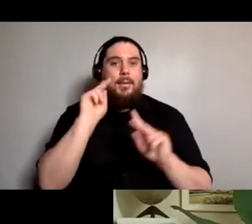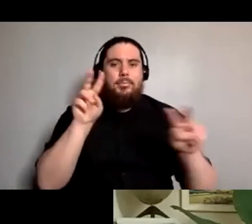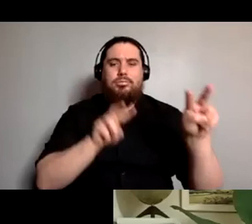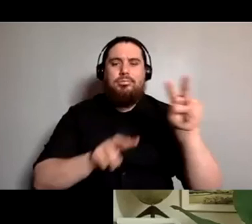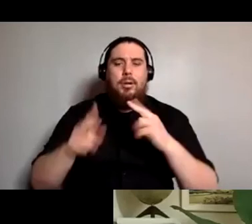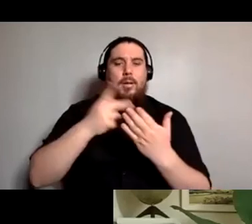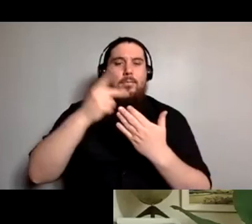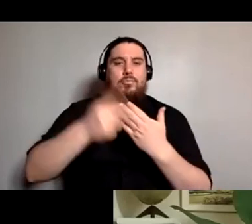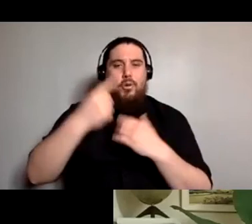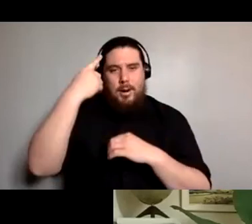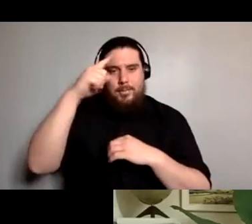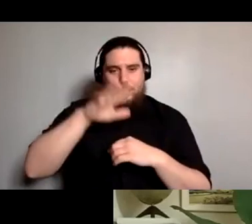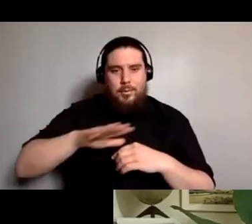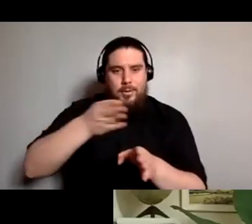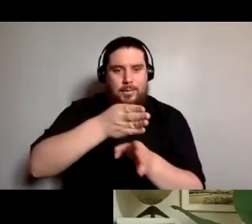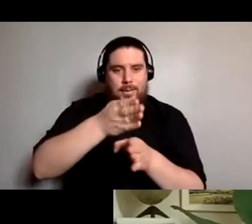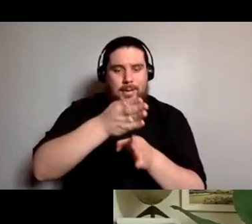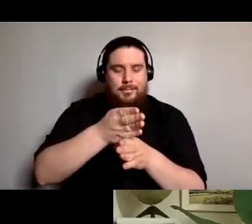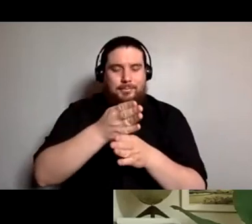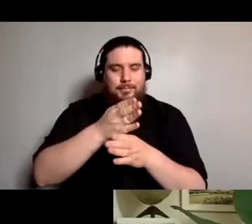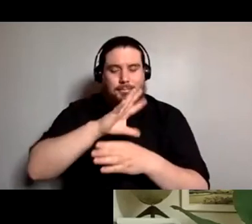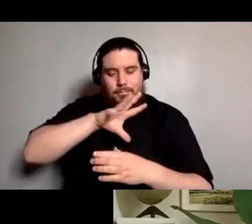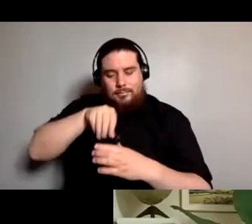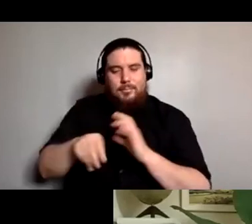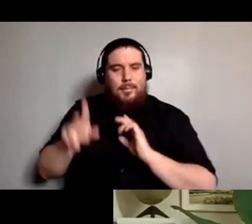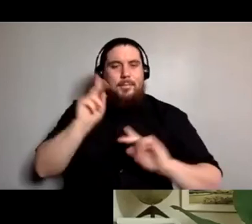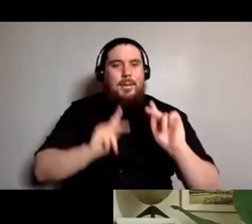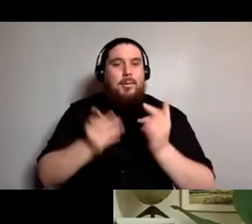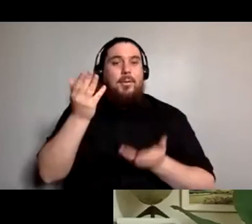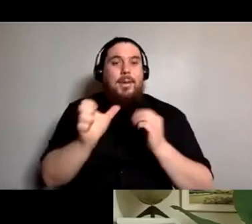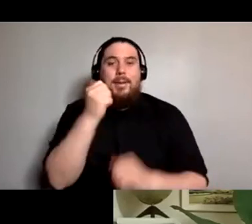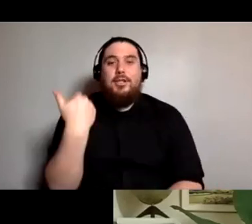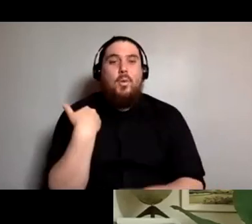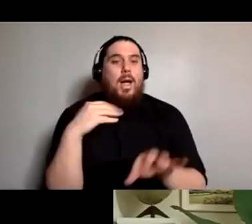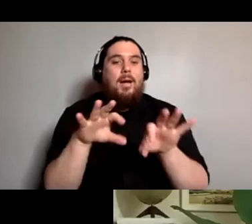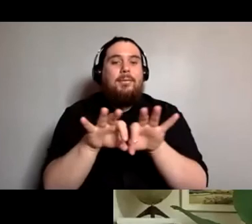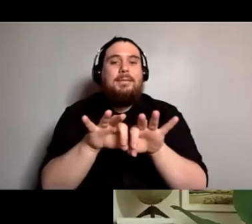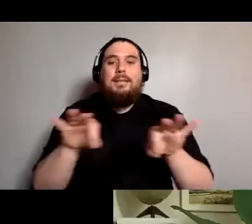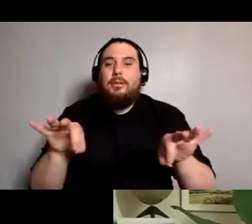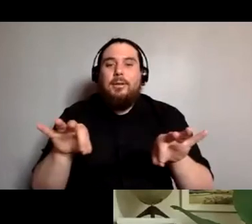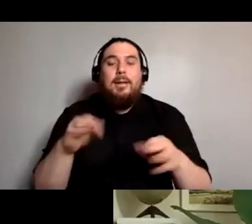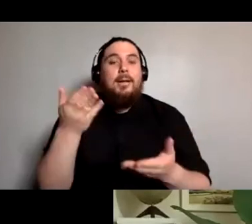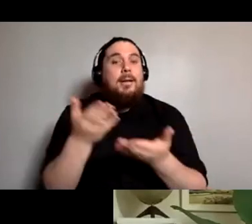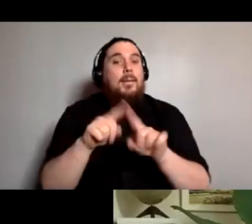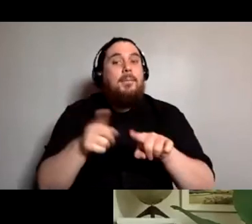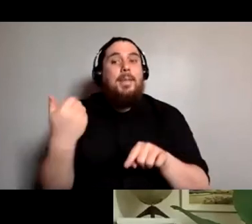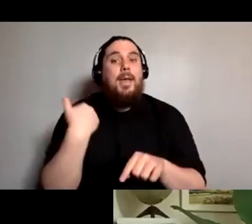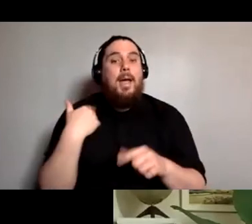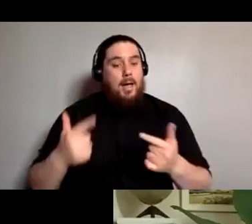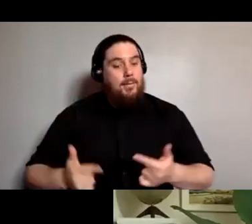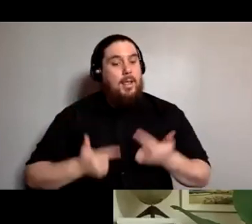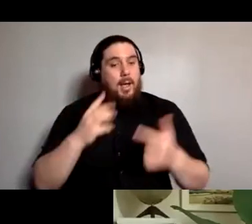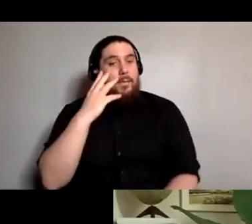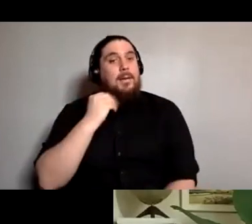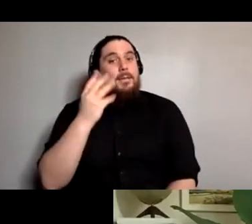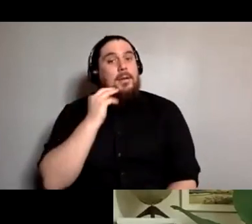in the field, because it incorporates all those people who may not have degree work, but have life experiences or lived experiences that can really